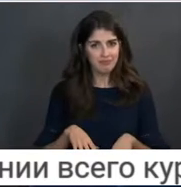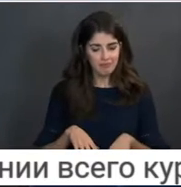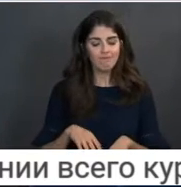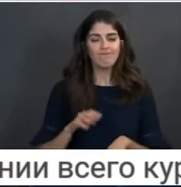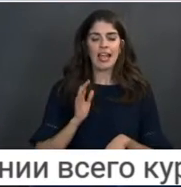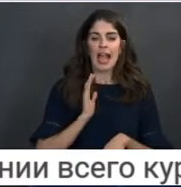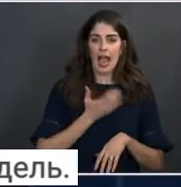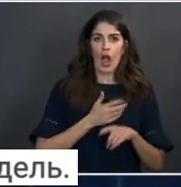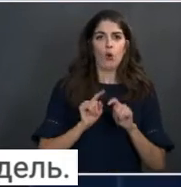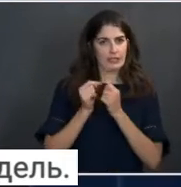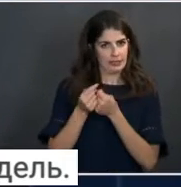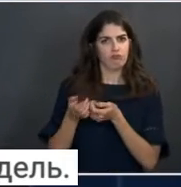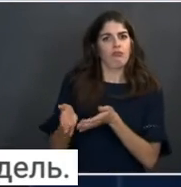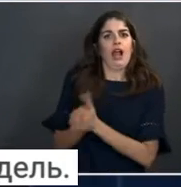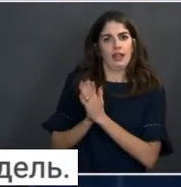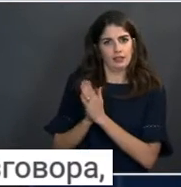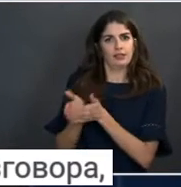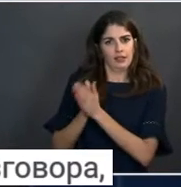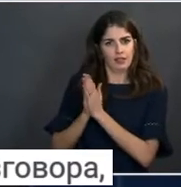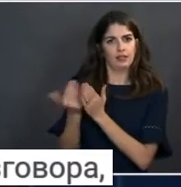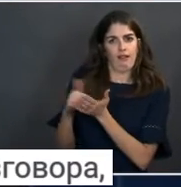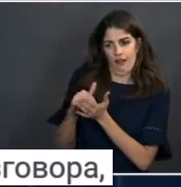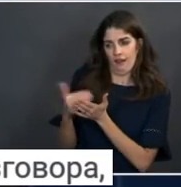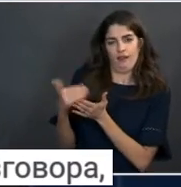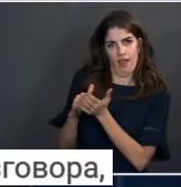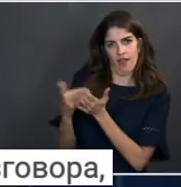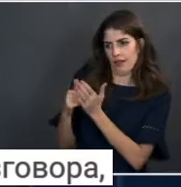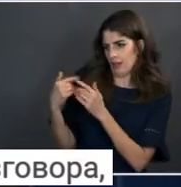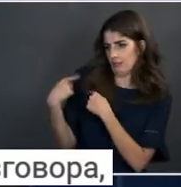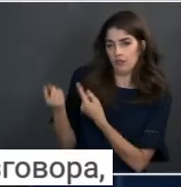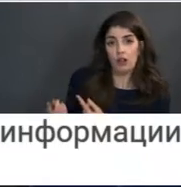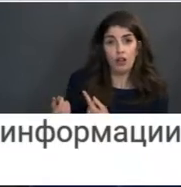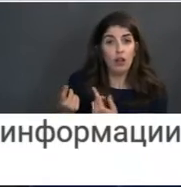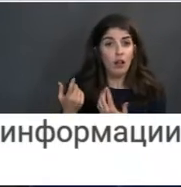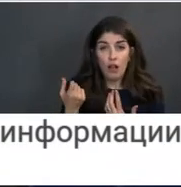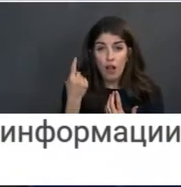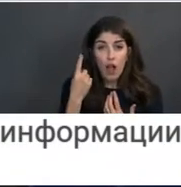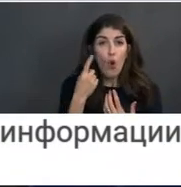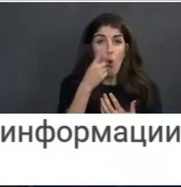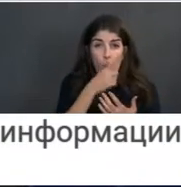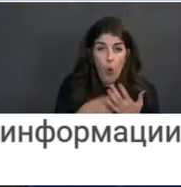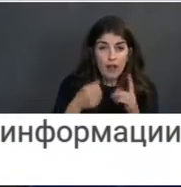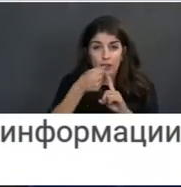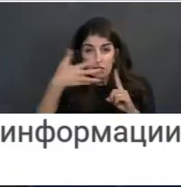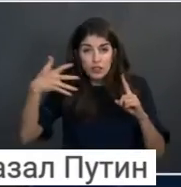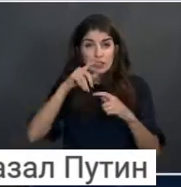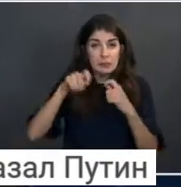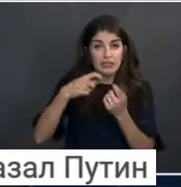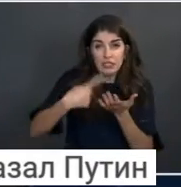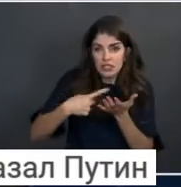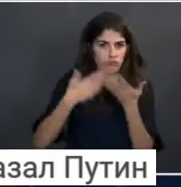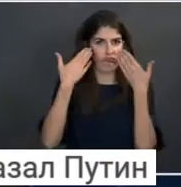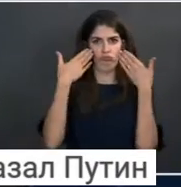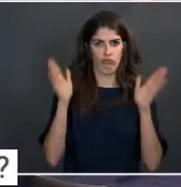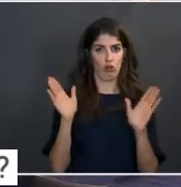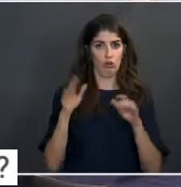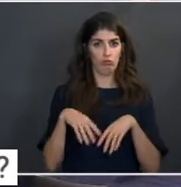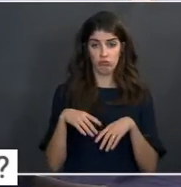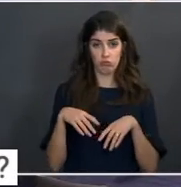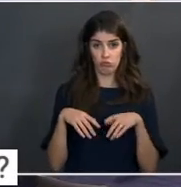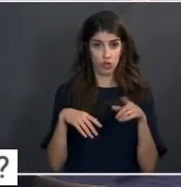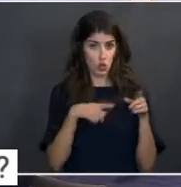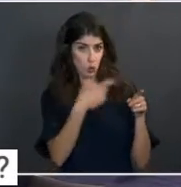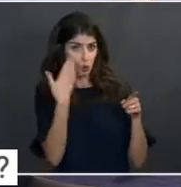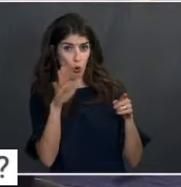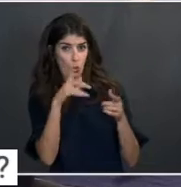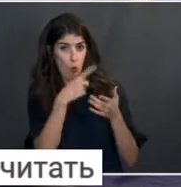for through the course of the last several weeks. In terms of the specifics of the conversation, I don't have any more details for you on that. We don't know what Putin said, or did he